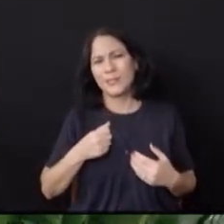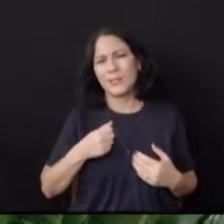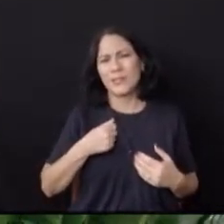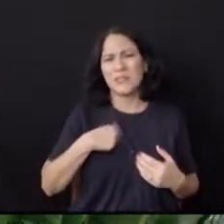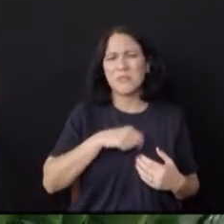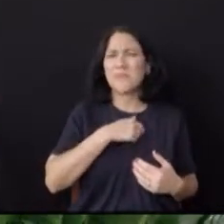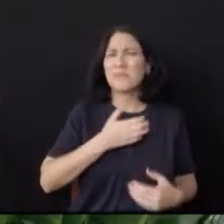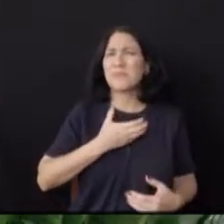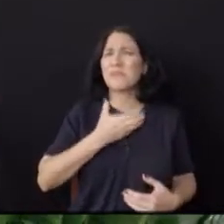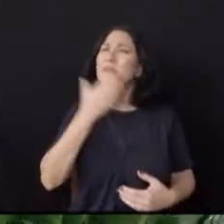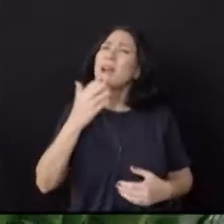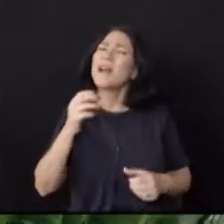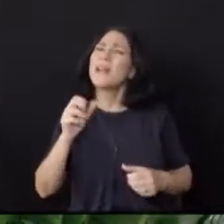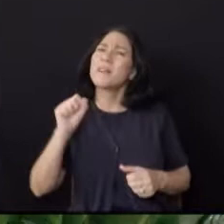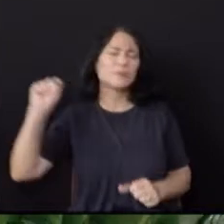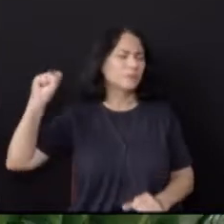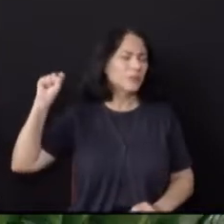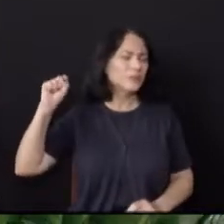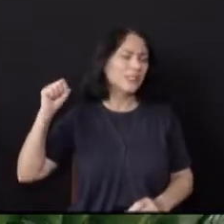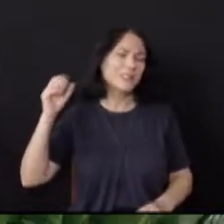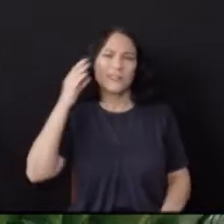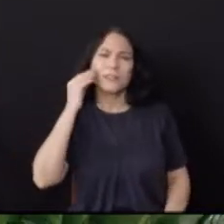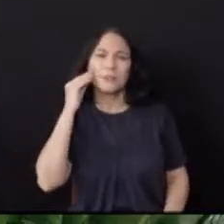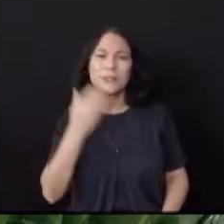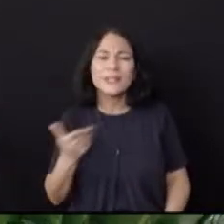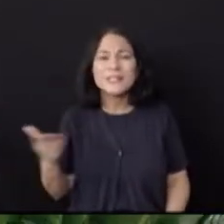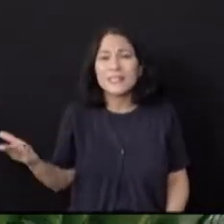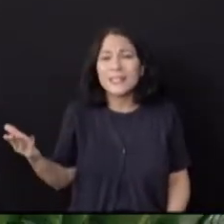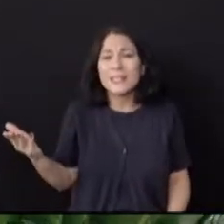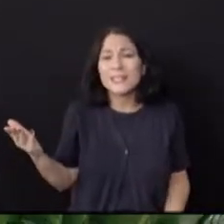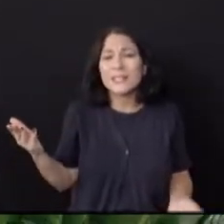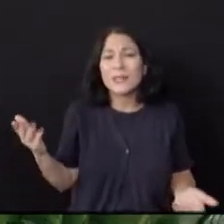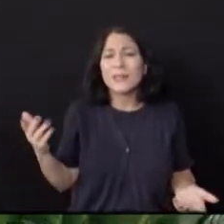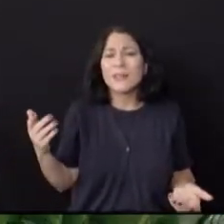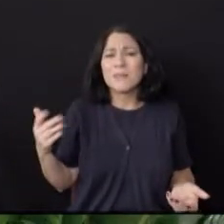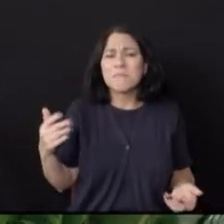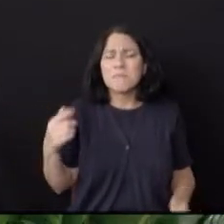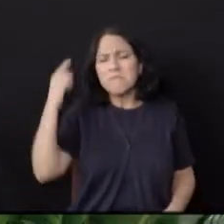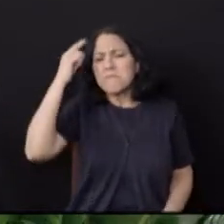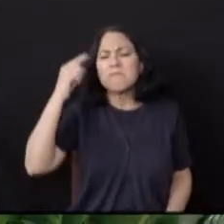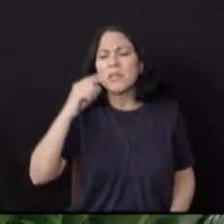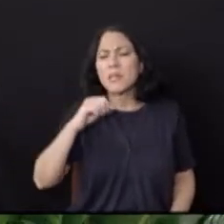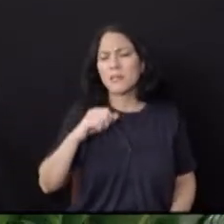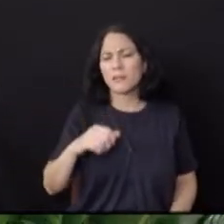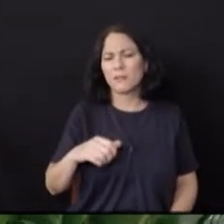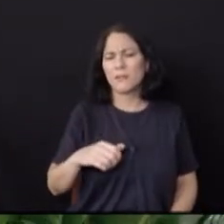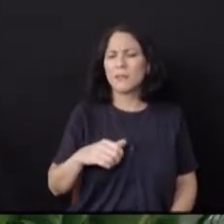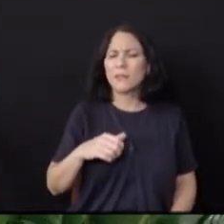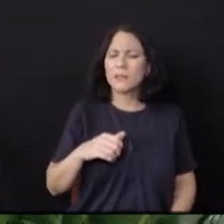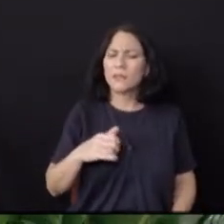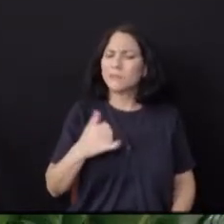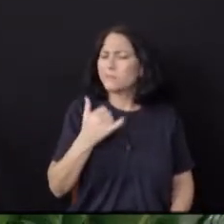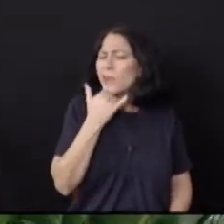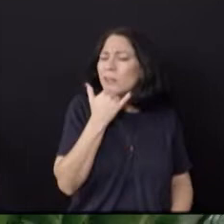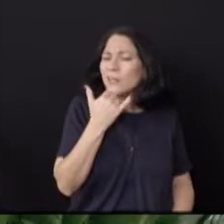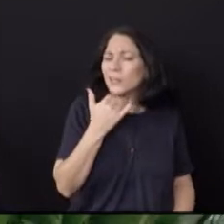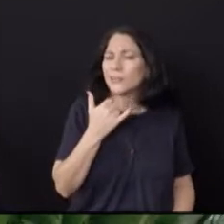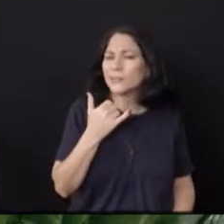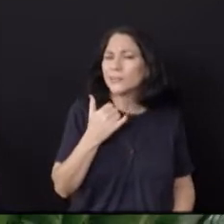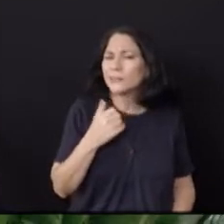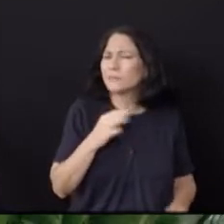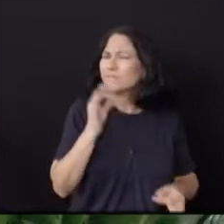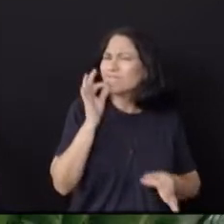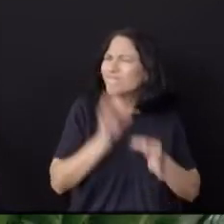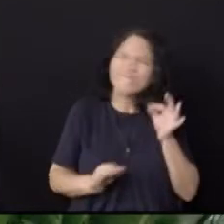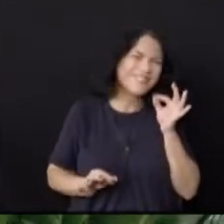out in protest when we experience things in this world that we don't think are the way that they should be. It's not